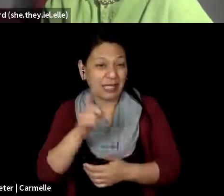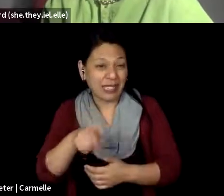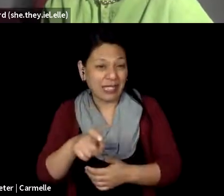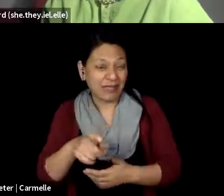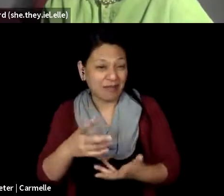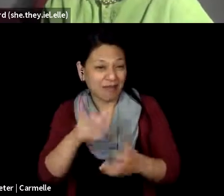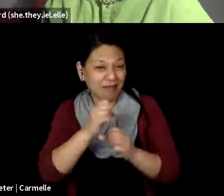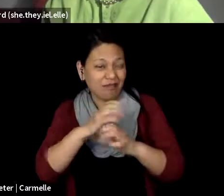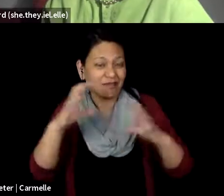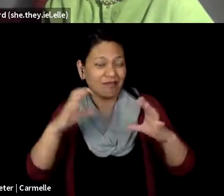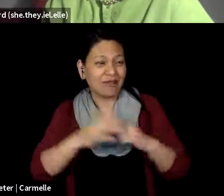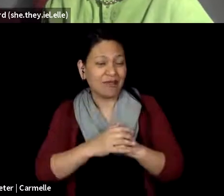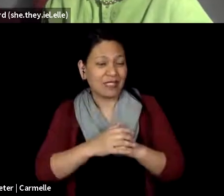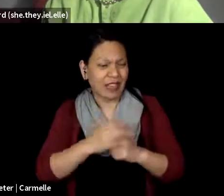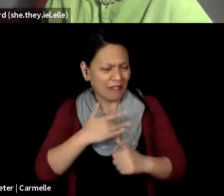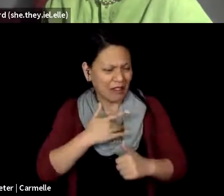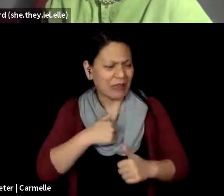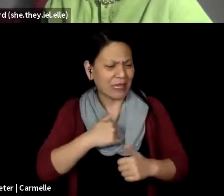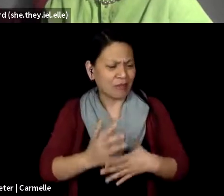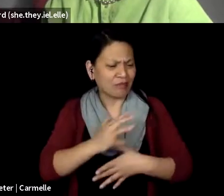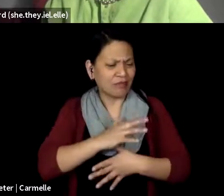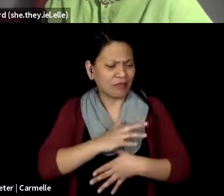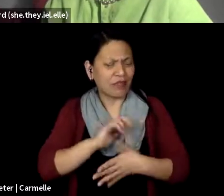And seeing your way through that.